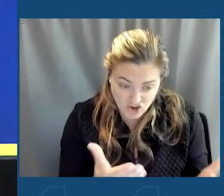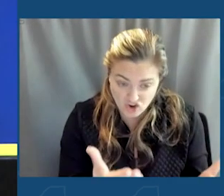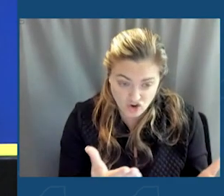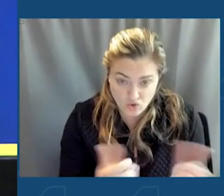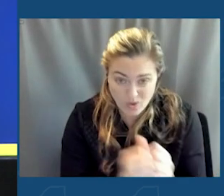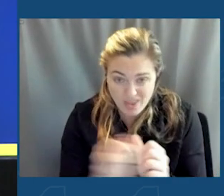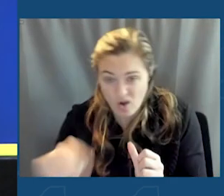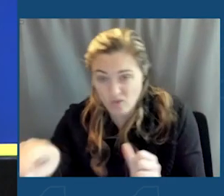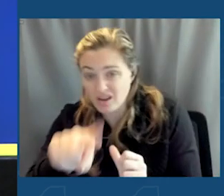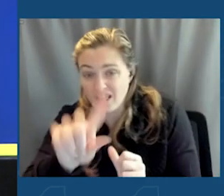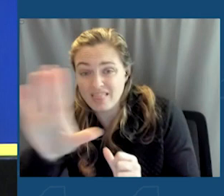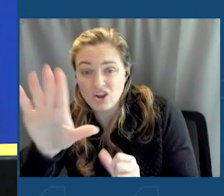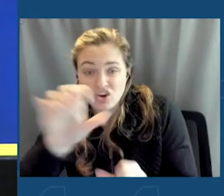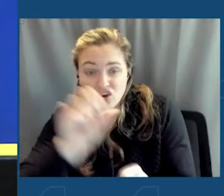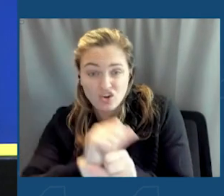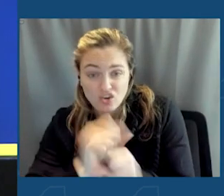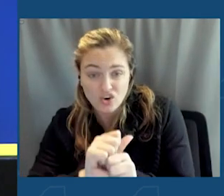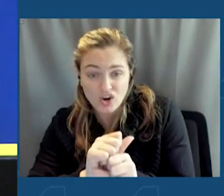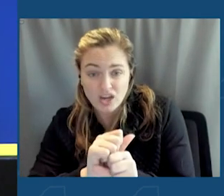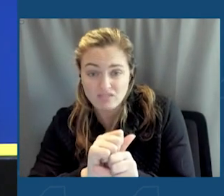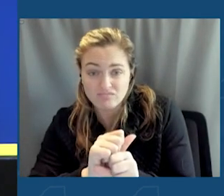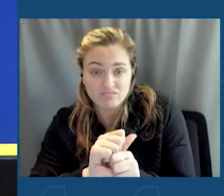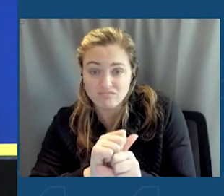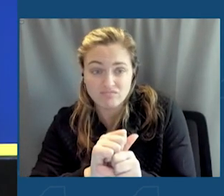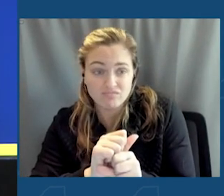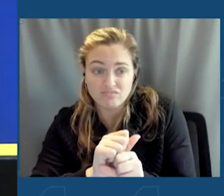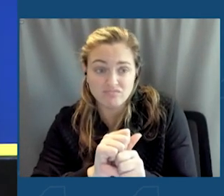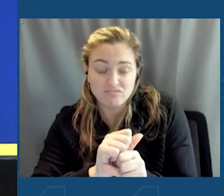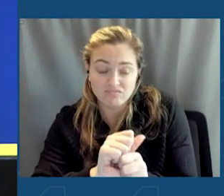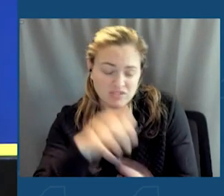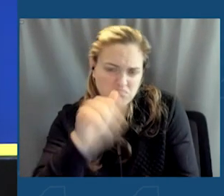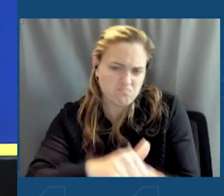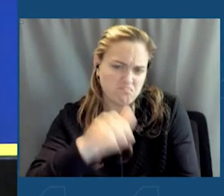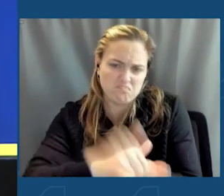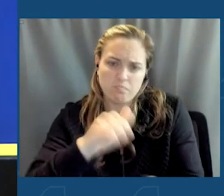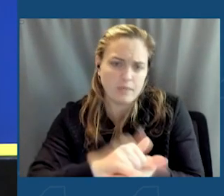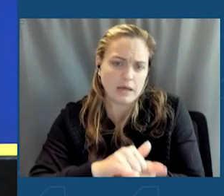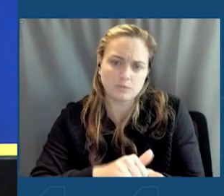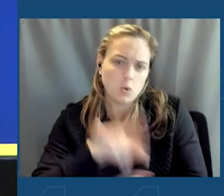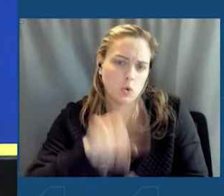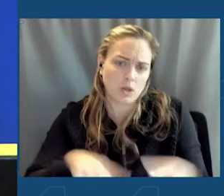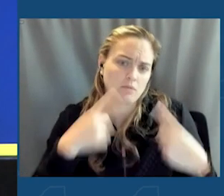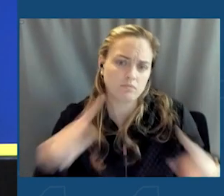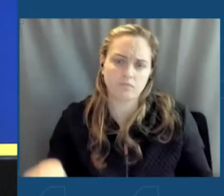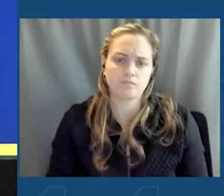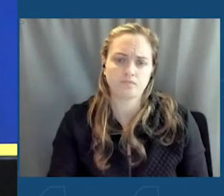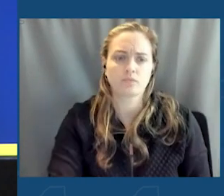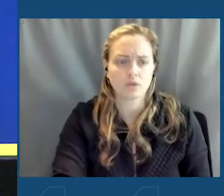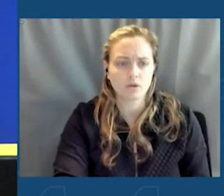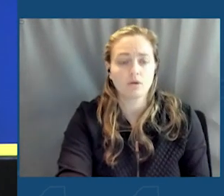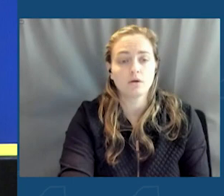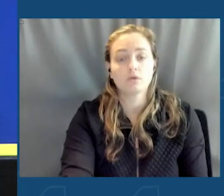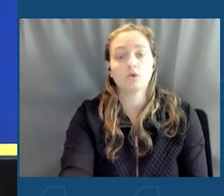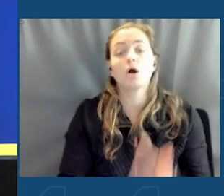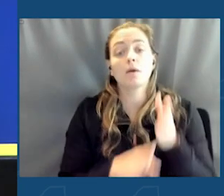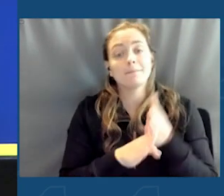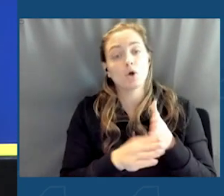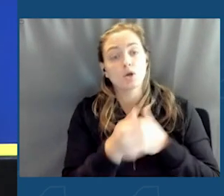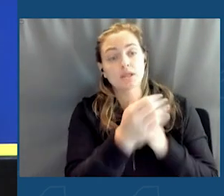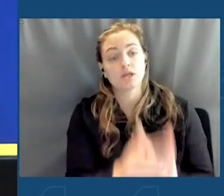their great work and support for offshore wind and for the Workforce Development Center. Our minority leader, Jason Richburg, is